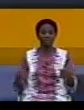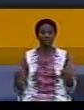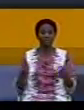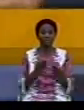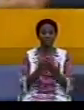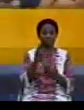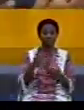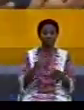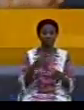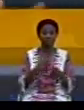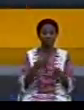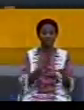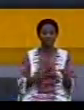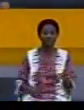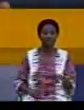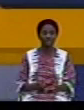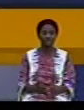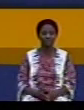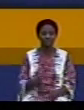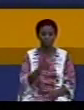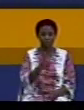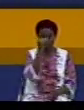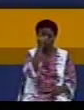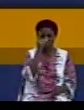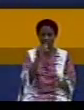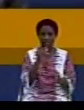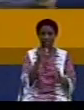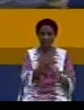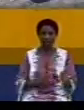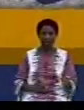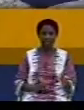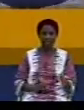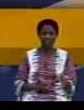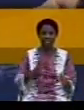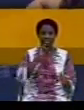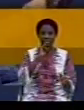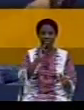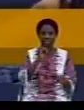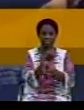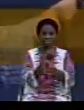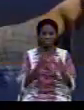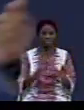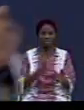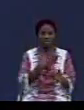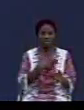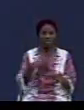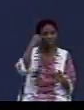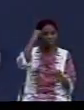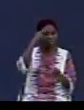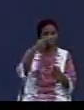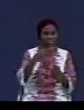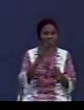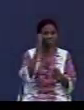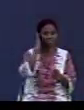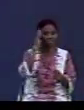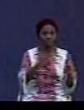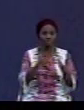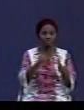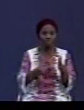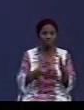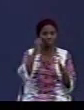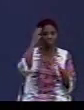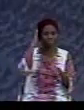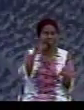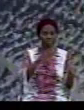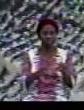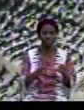Christ. You understand? Christ is Savior, and his name will do what he will do. Christ is